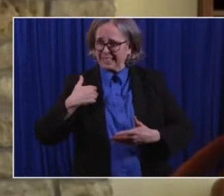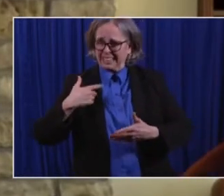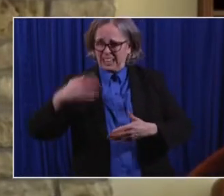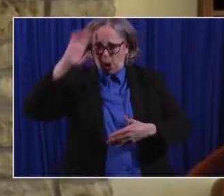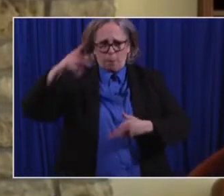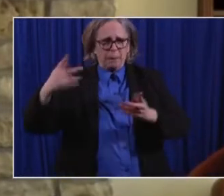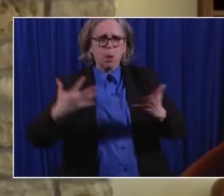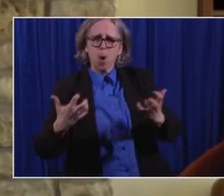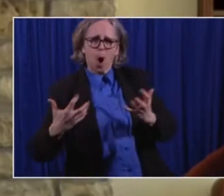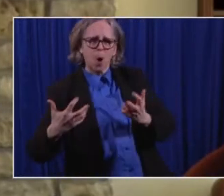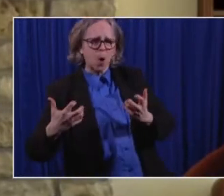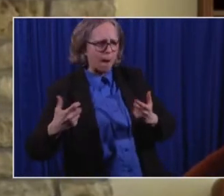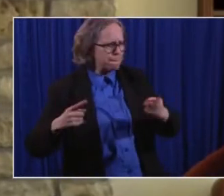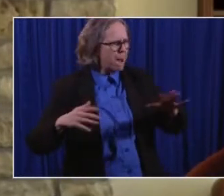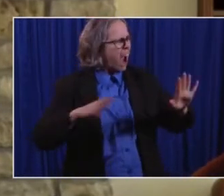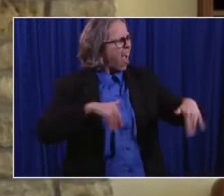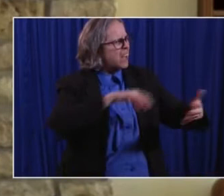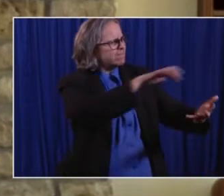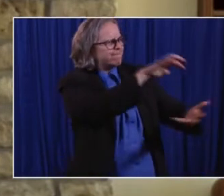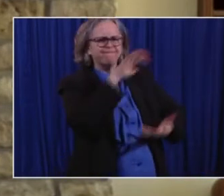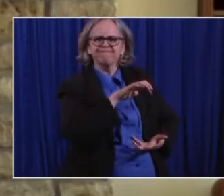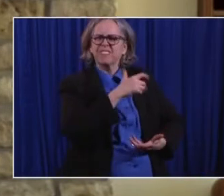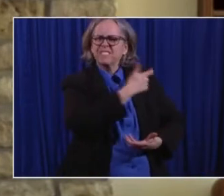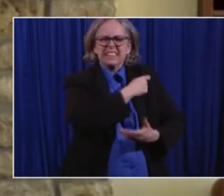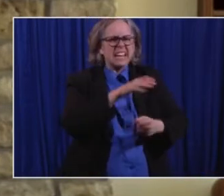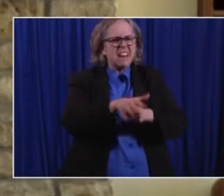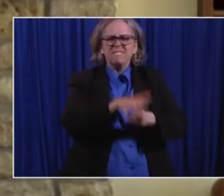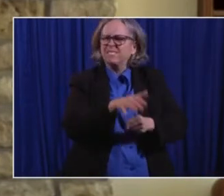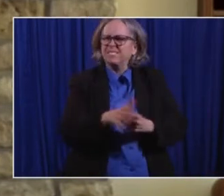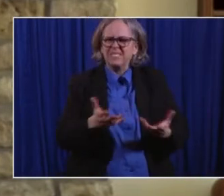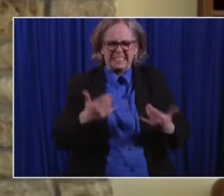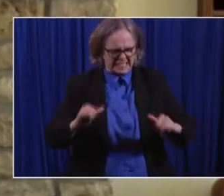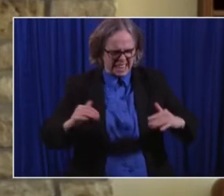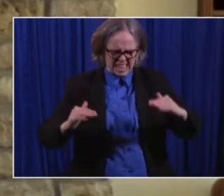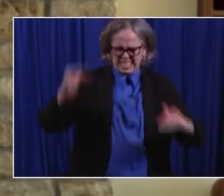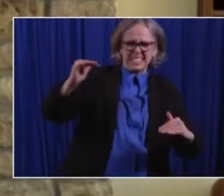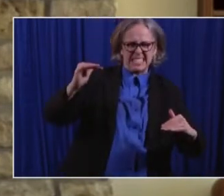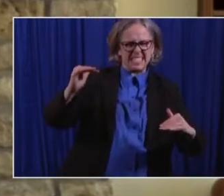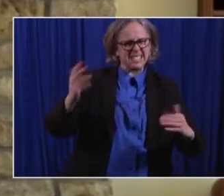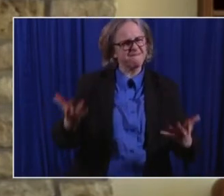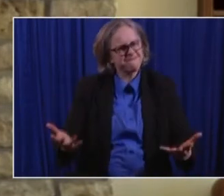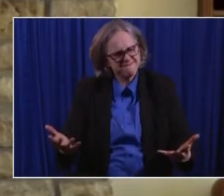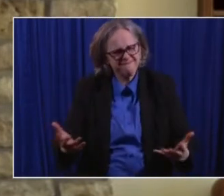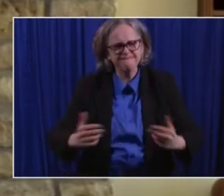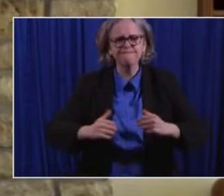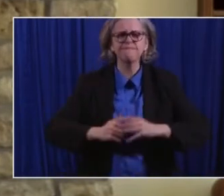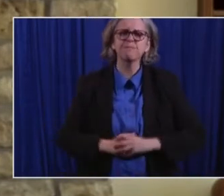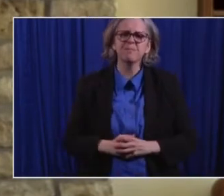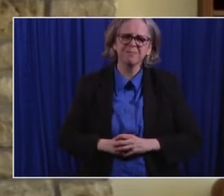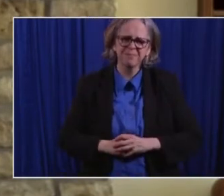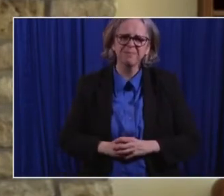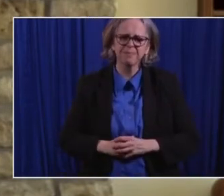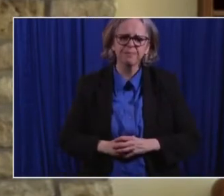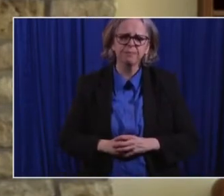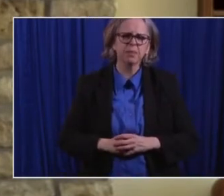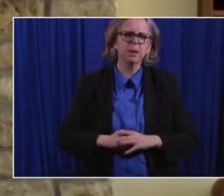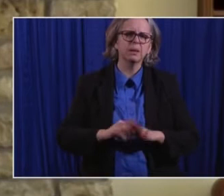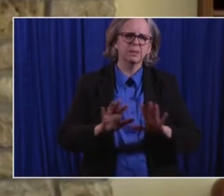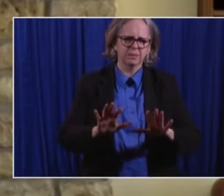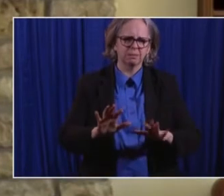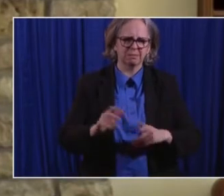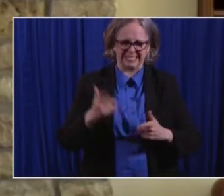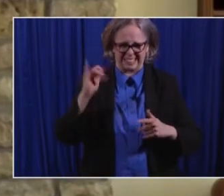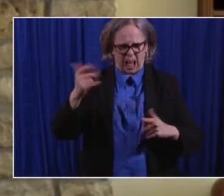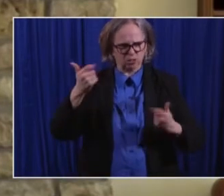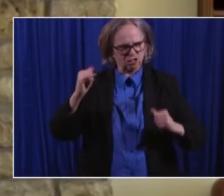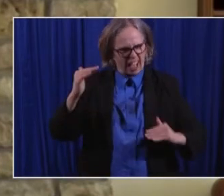not telling you that that is ending, but what I am going to tell you is things are looking a lot better. So